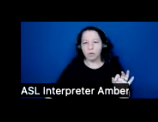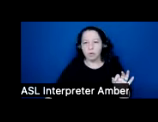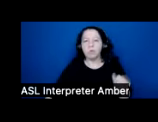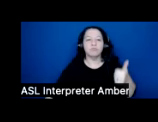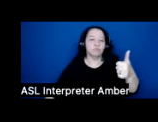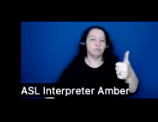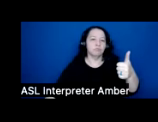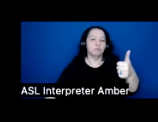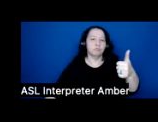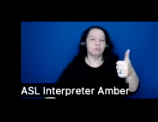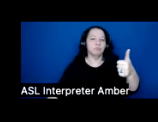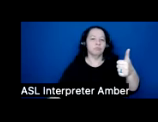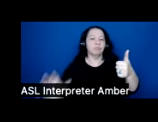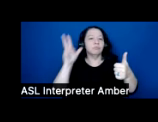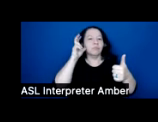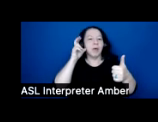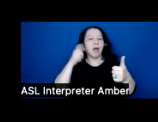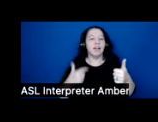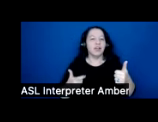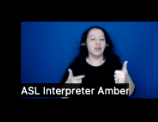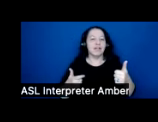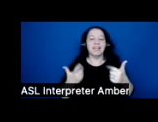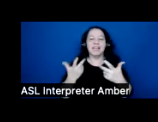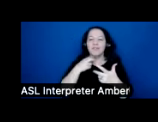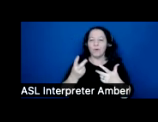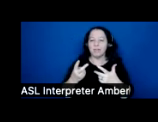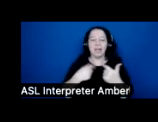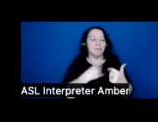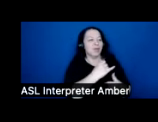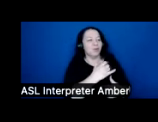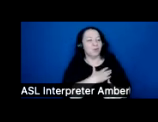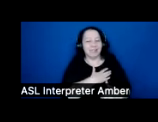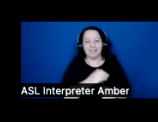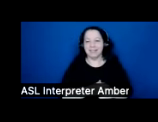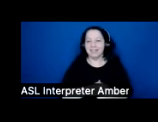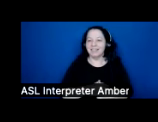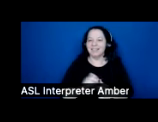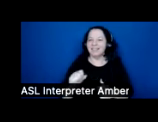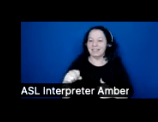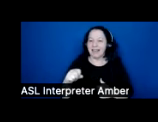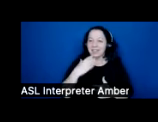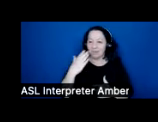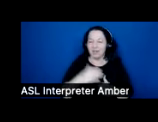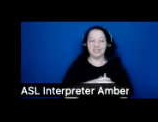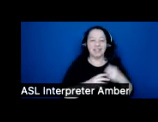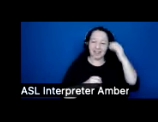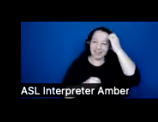And me too. Is that Hercules? Good morning. Yes, it is.